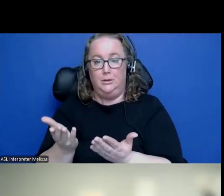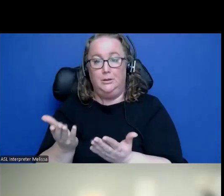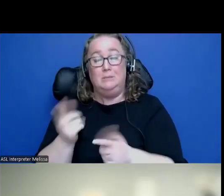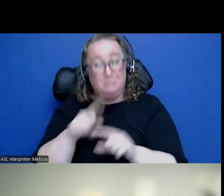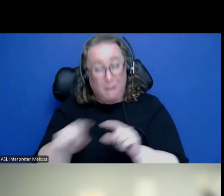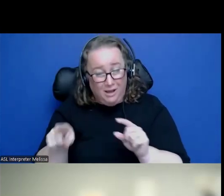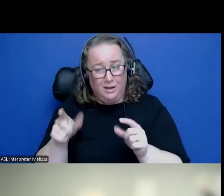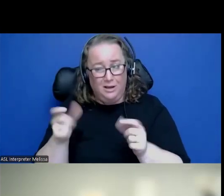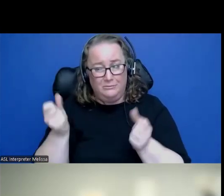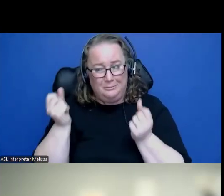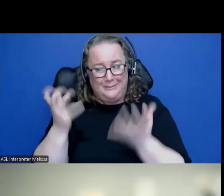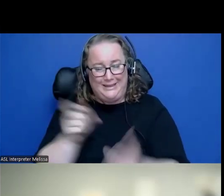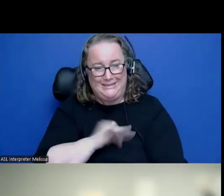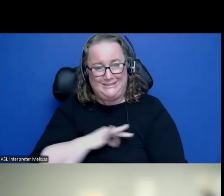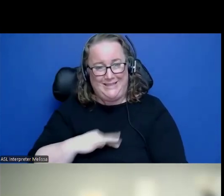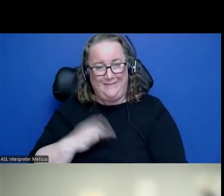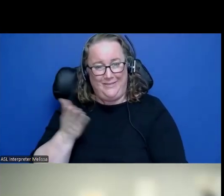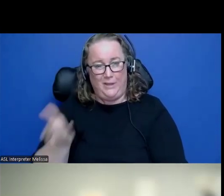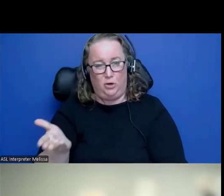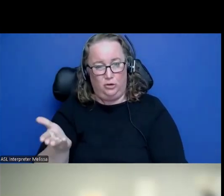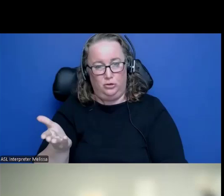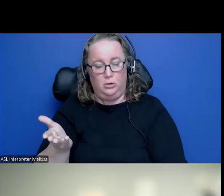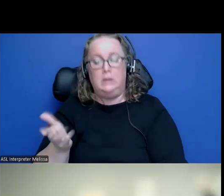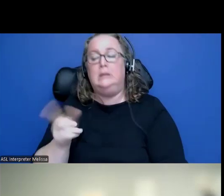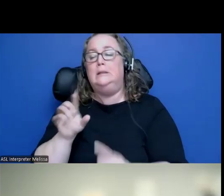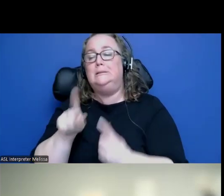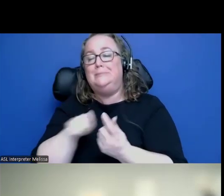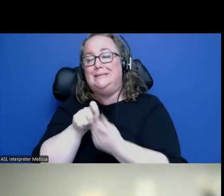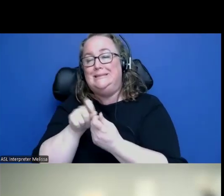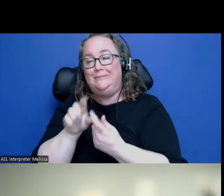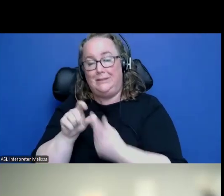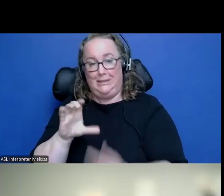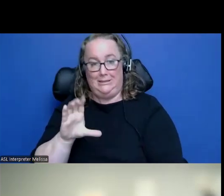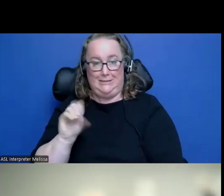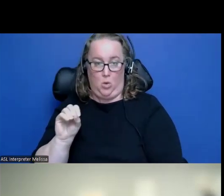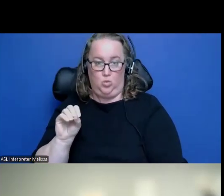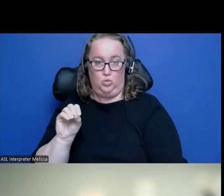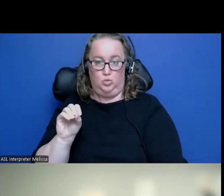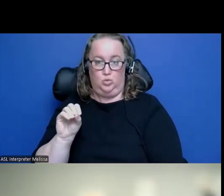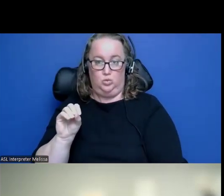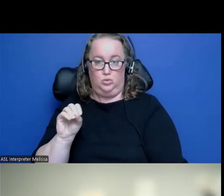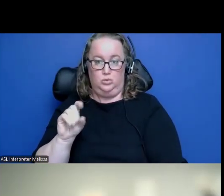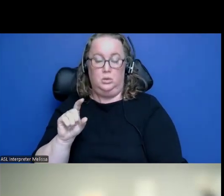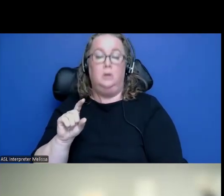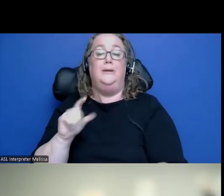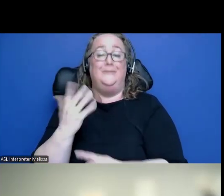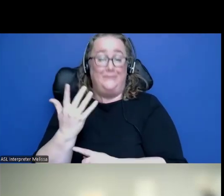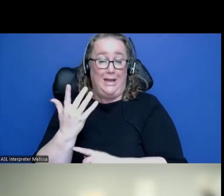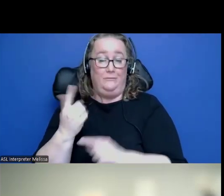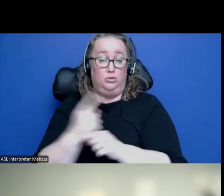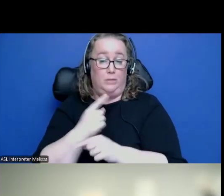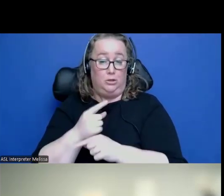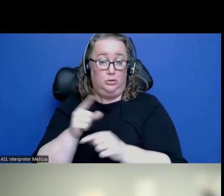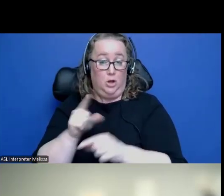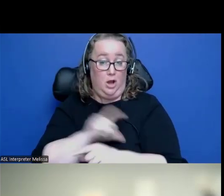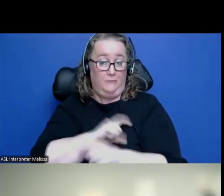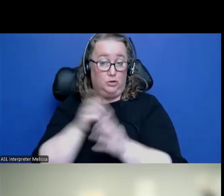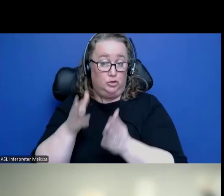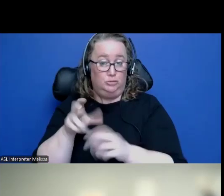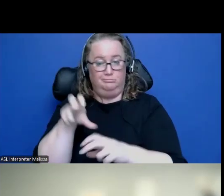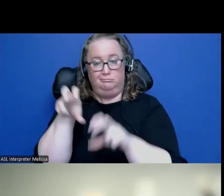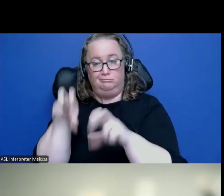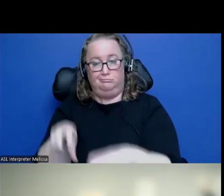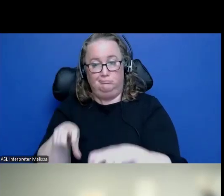staff, particularly corrections officers. Roughly 5 corrections officers sit in the unit